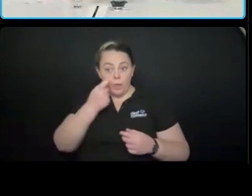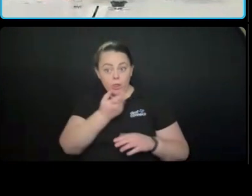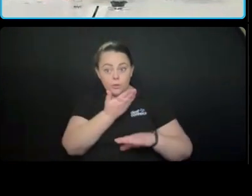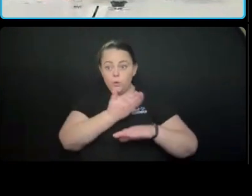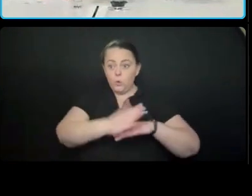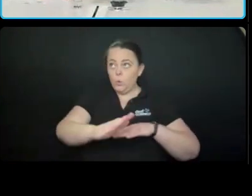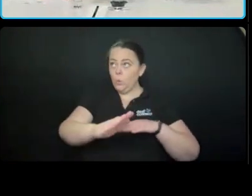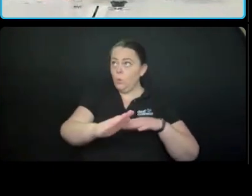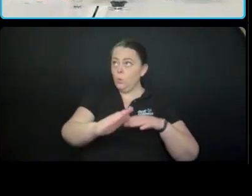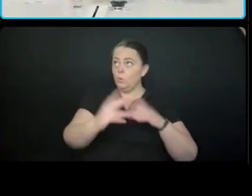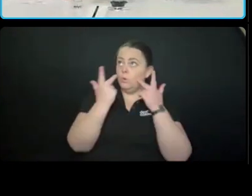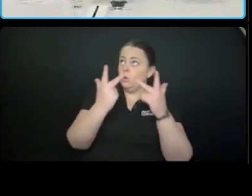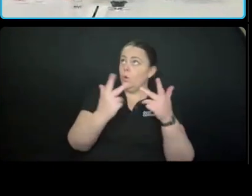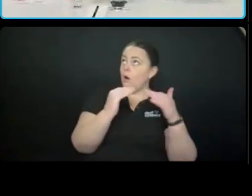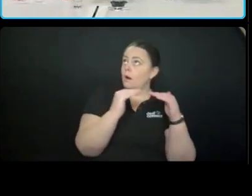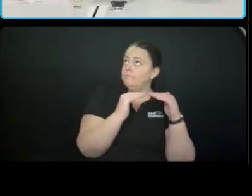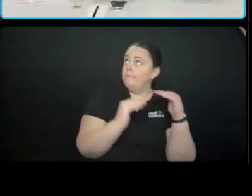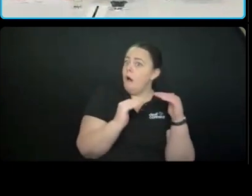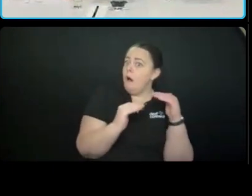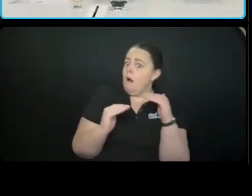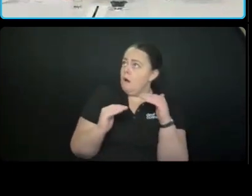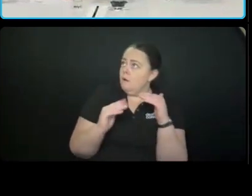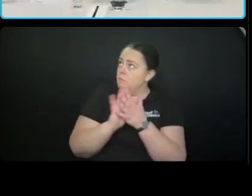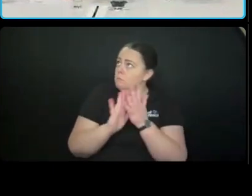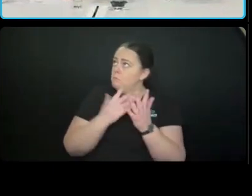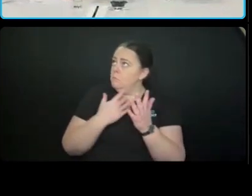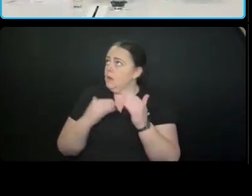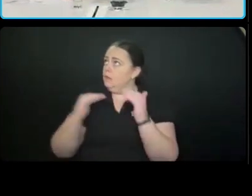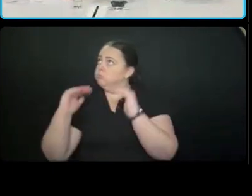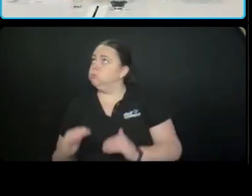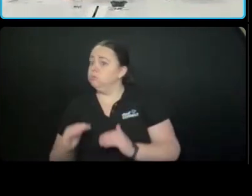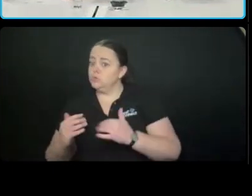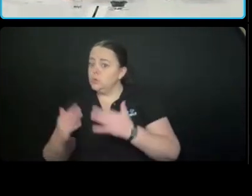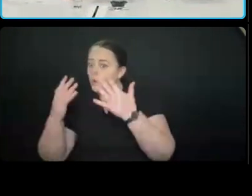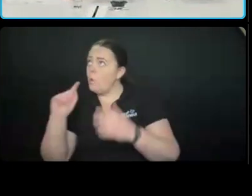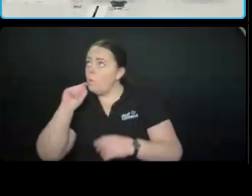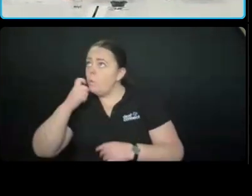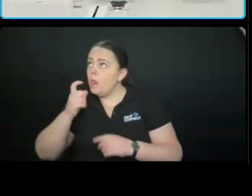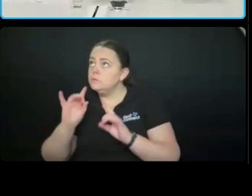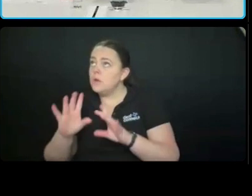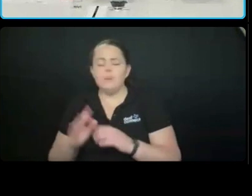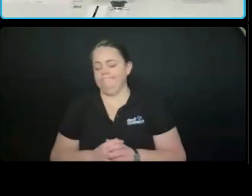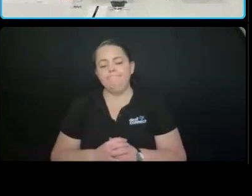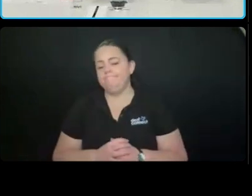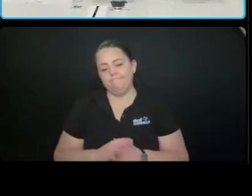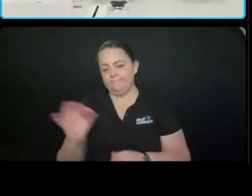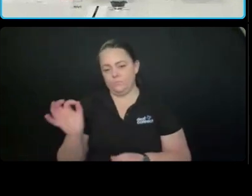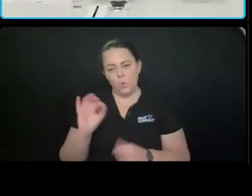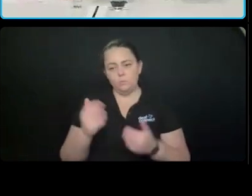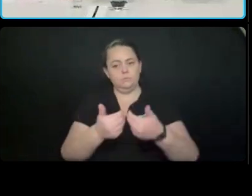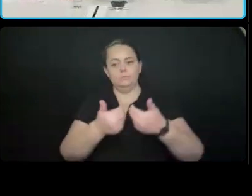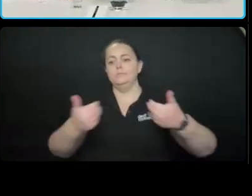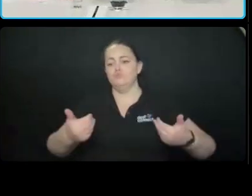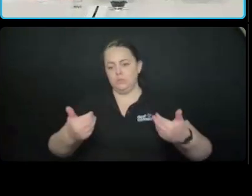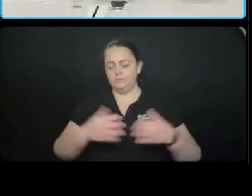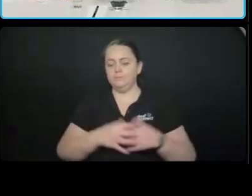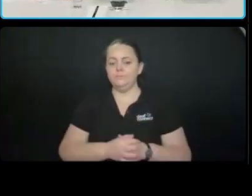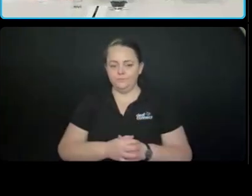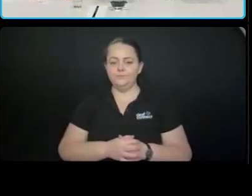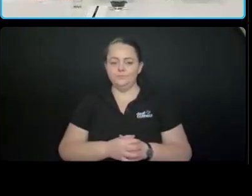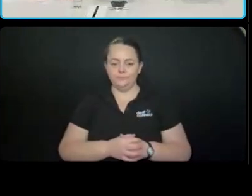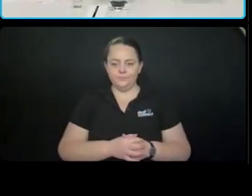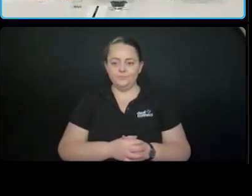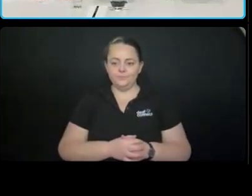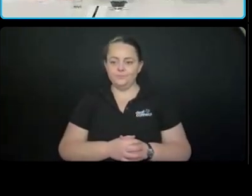not contribute to the overall star ratings or to the quality vendors rating. So those will continue to use only the existing, the